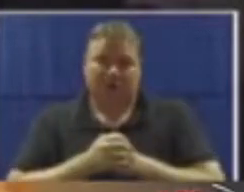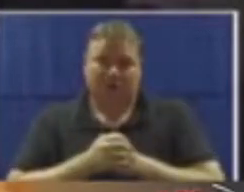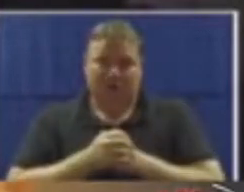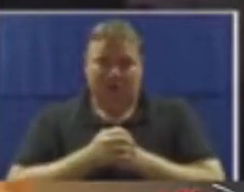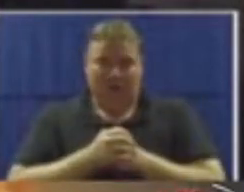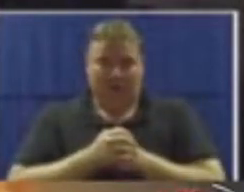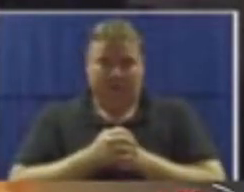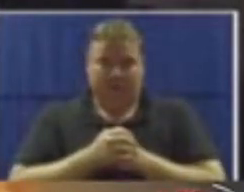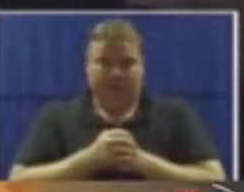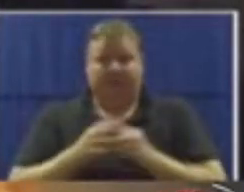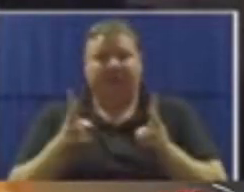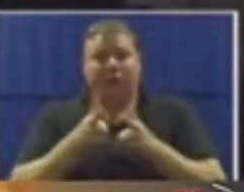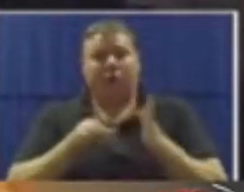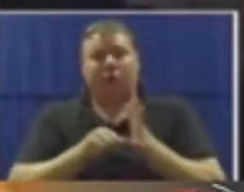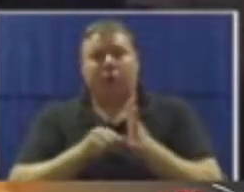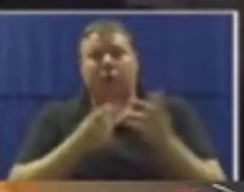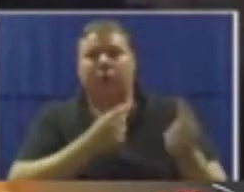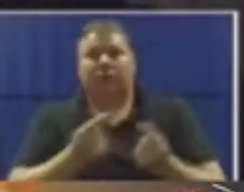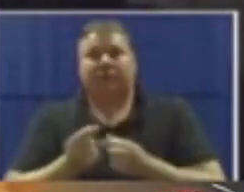think that is also very important.